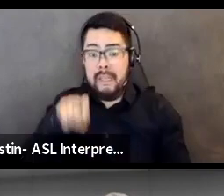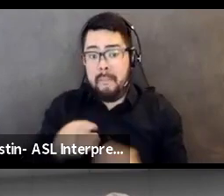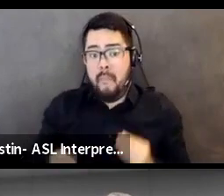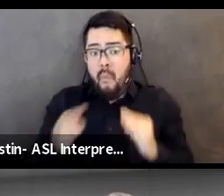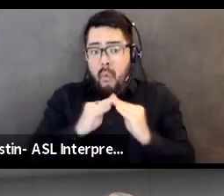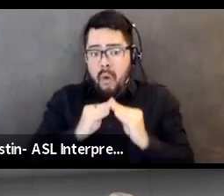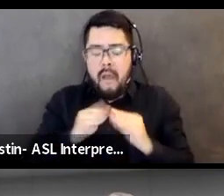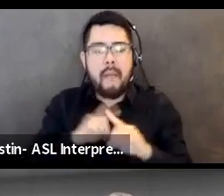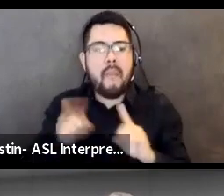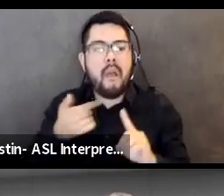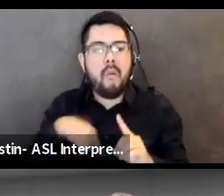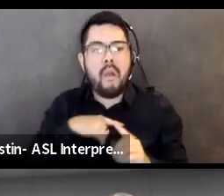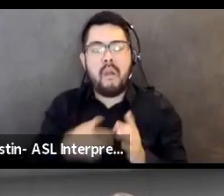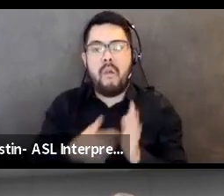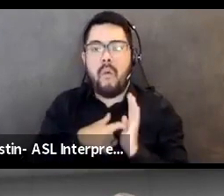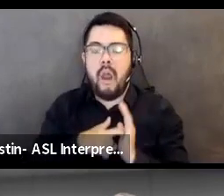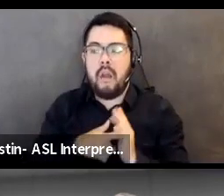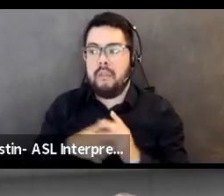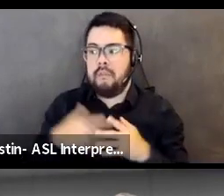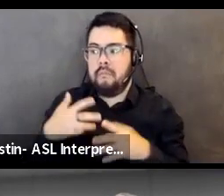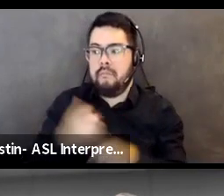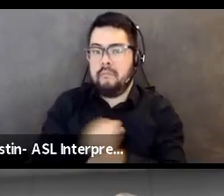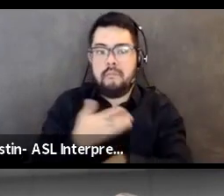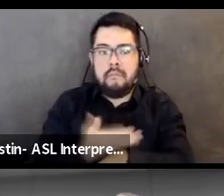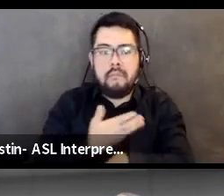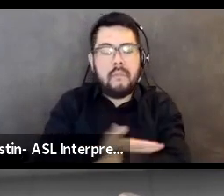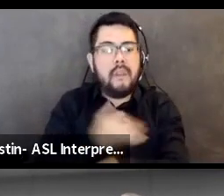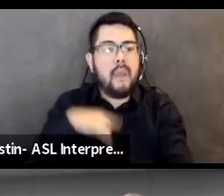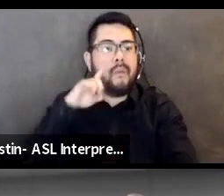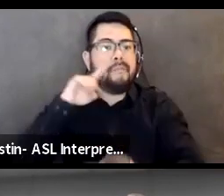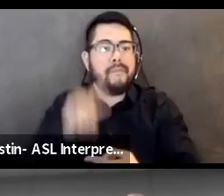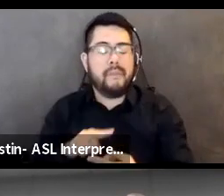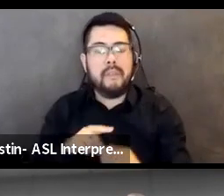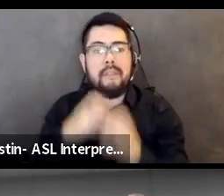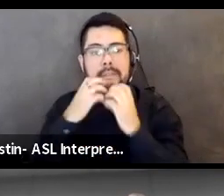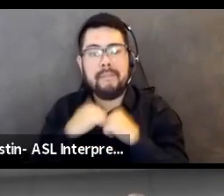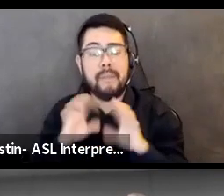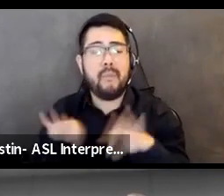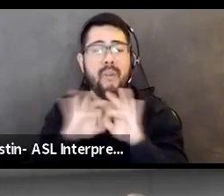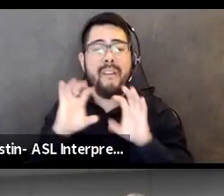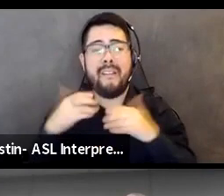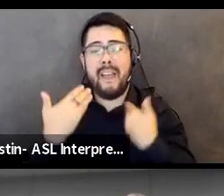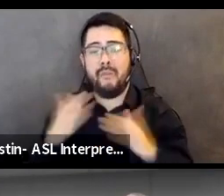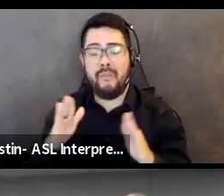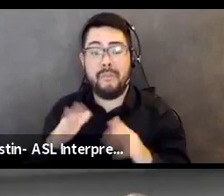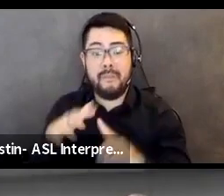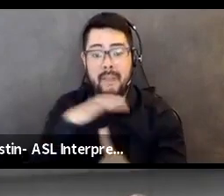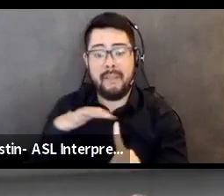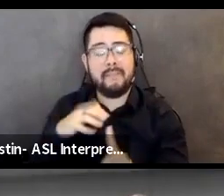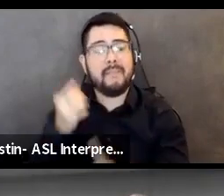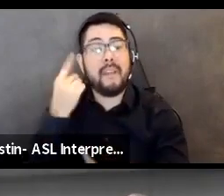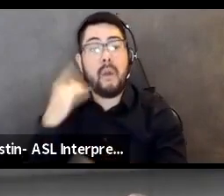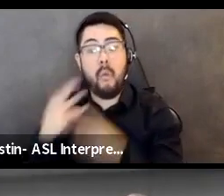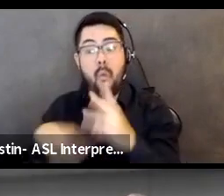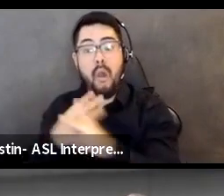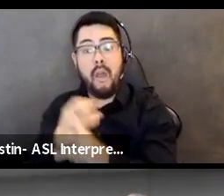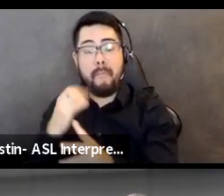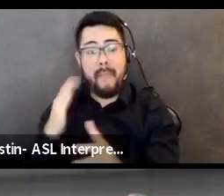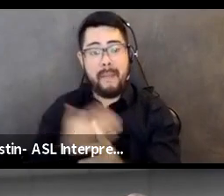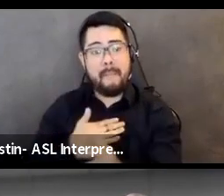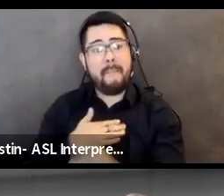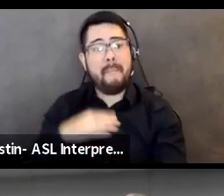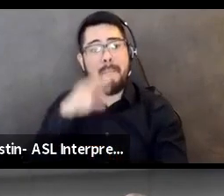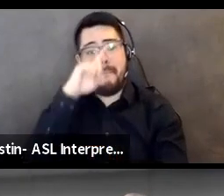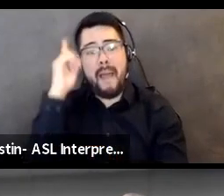we are slated to receive renovations that will decrease precious classroom space bored in a world where my black boys will have to work 10